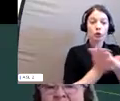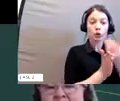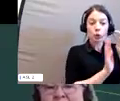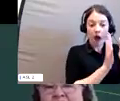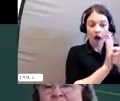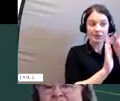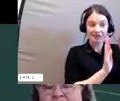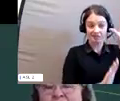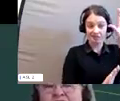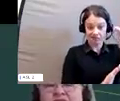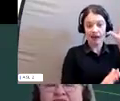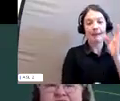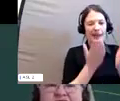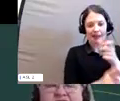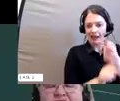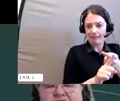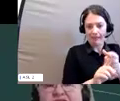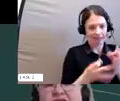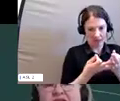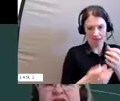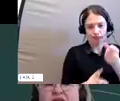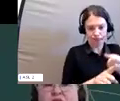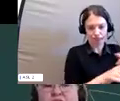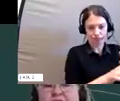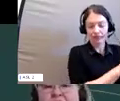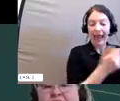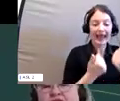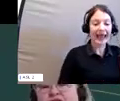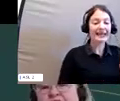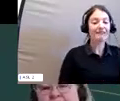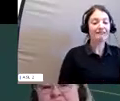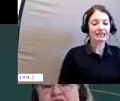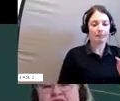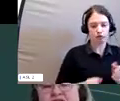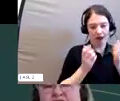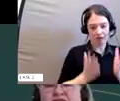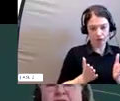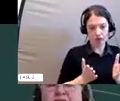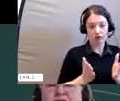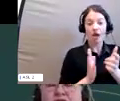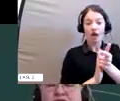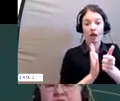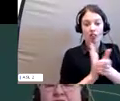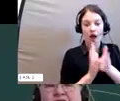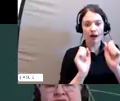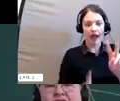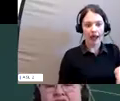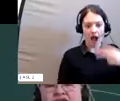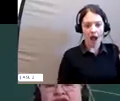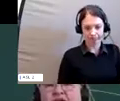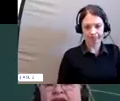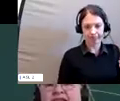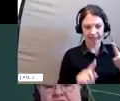family members and victim survivors, that the law can be flipped so that the people who